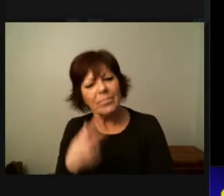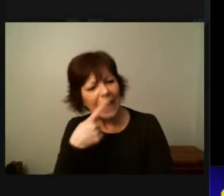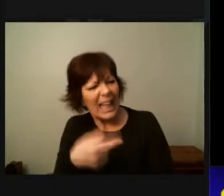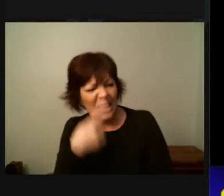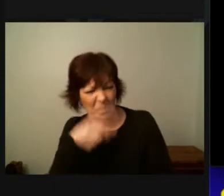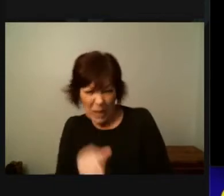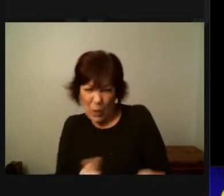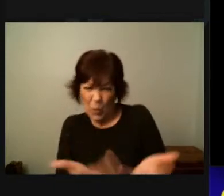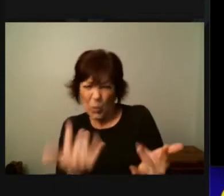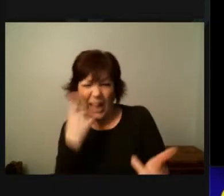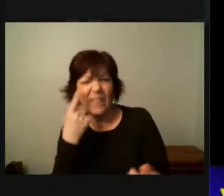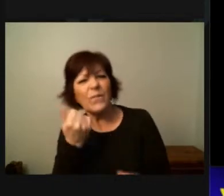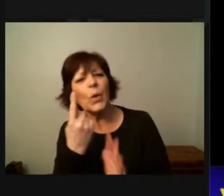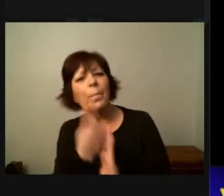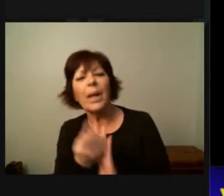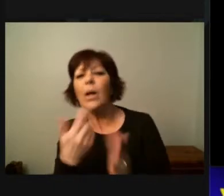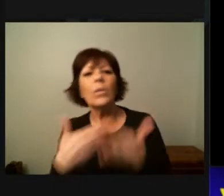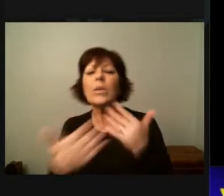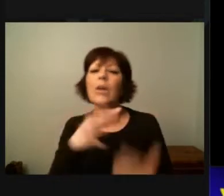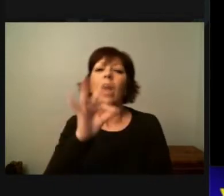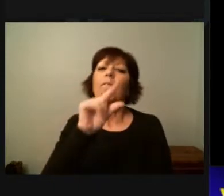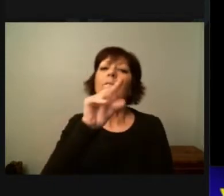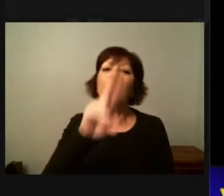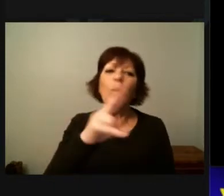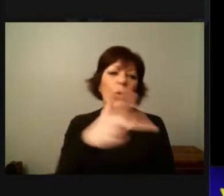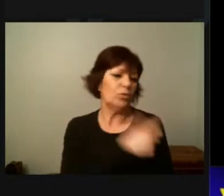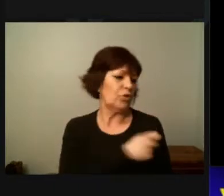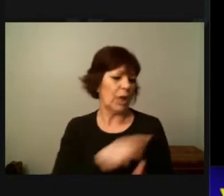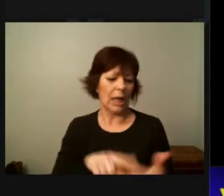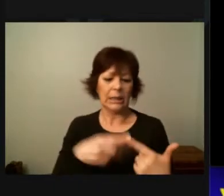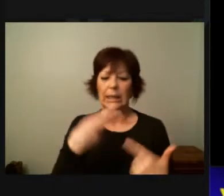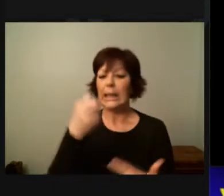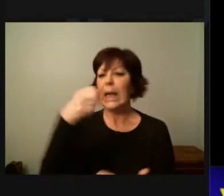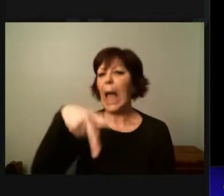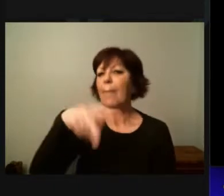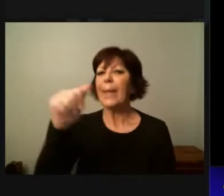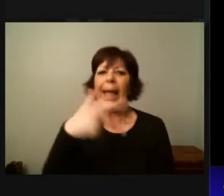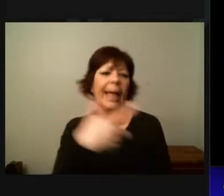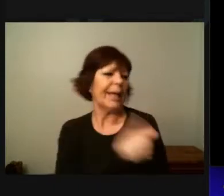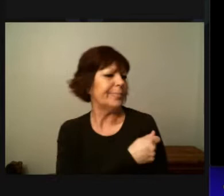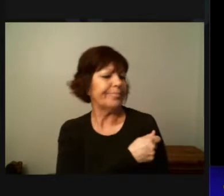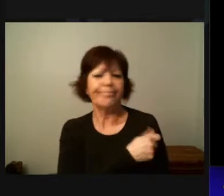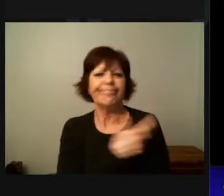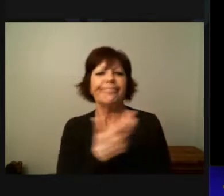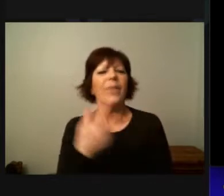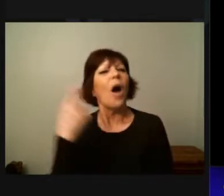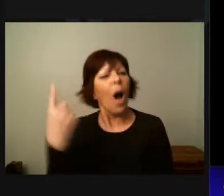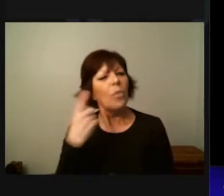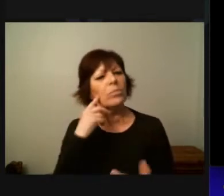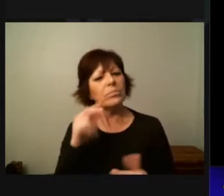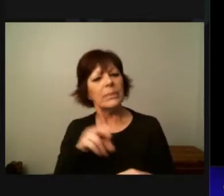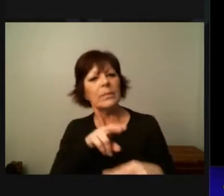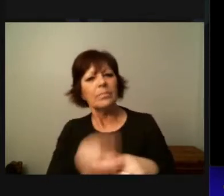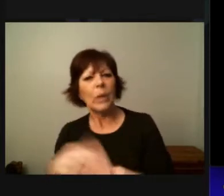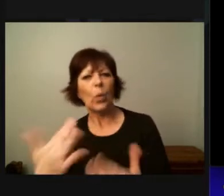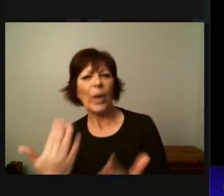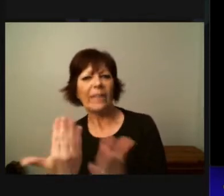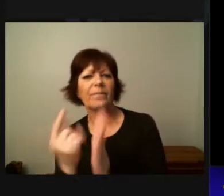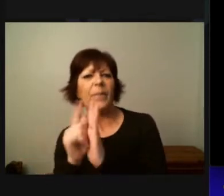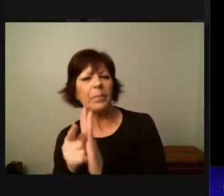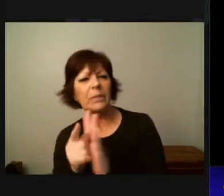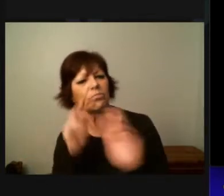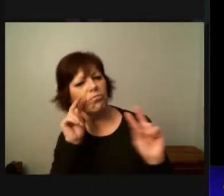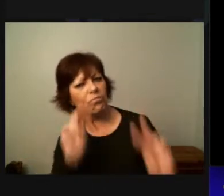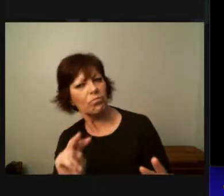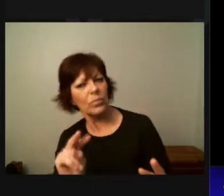minutes, whether it's a flu shot, whether it's a hepatitis A vaccine. If you're a little elder